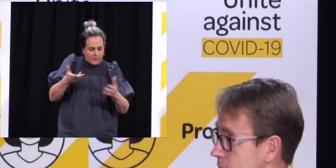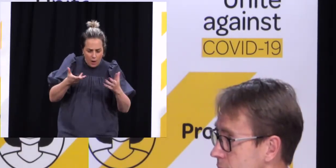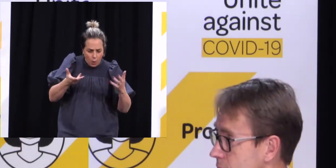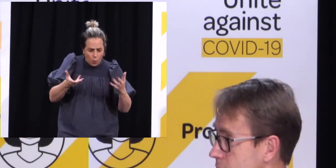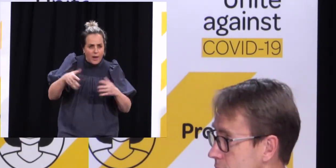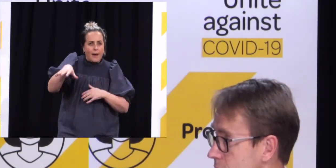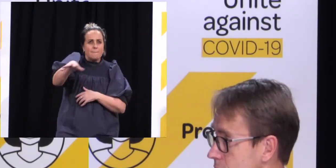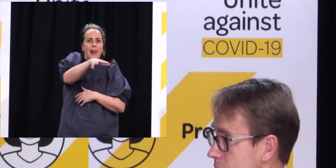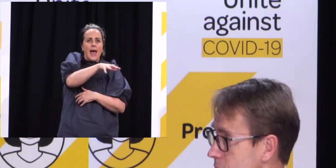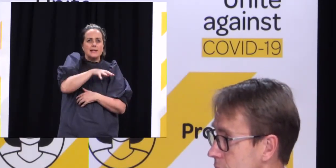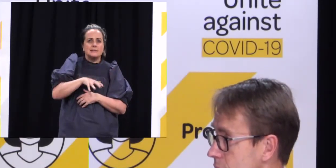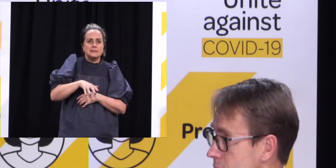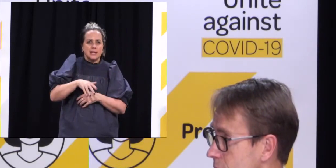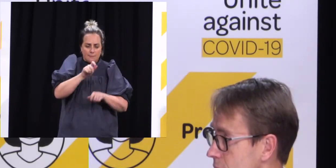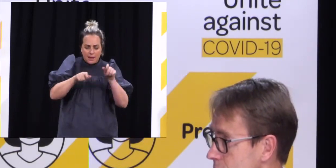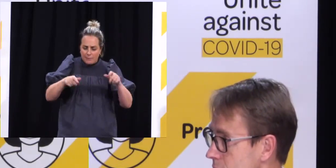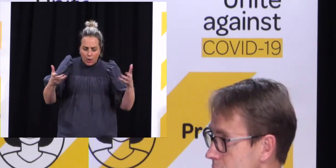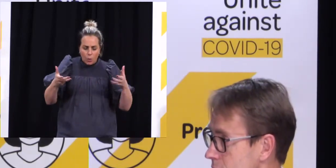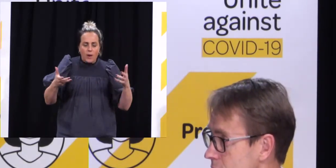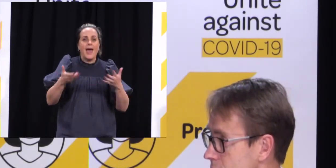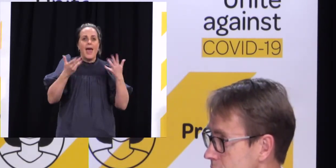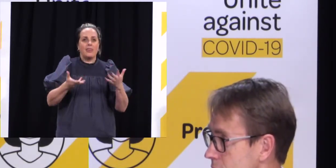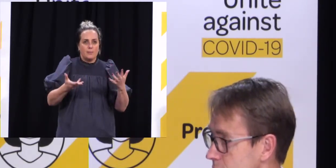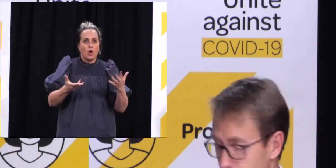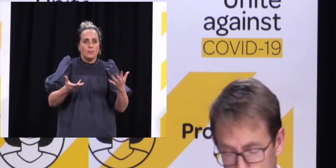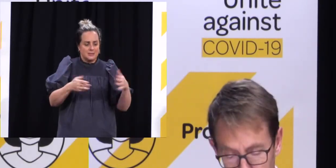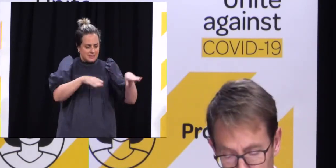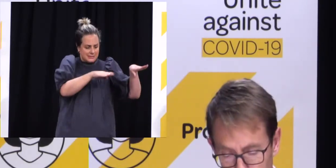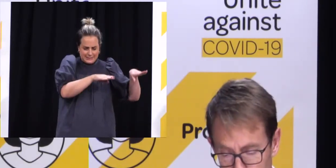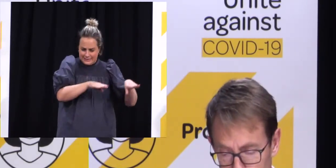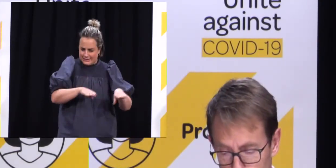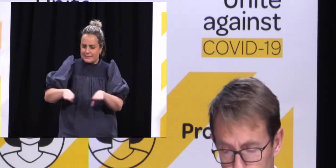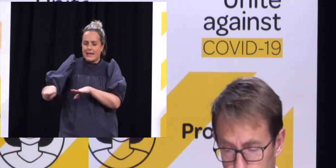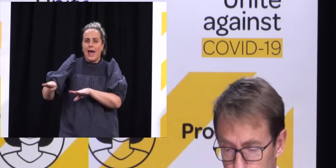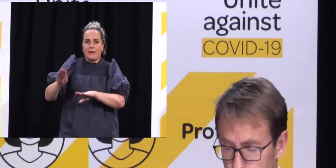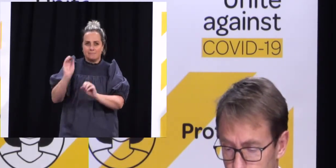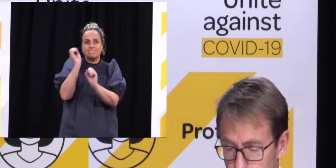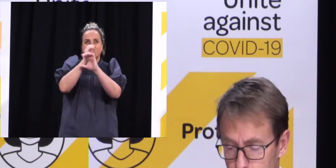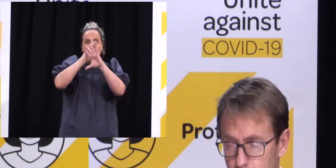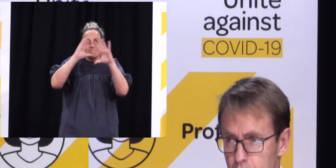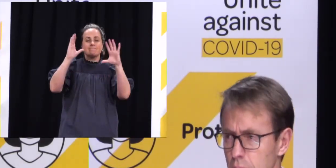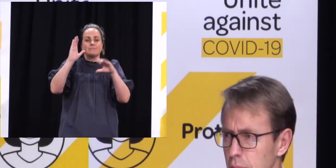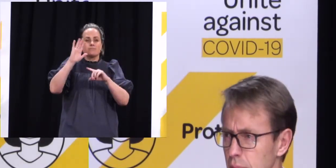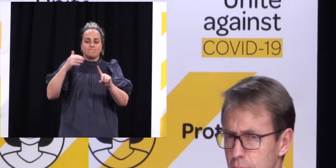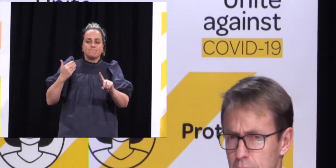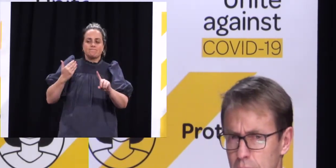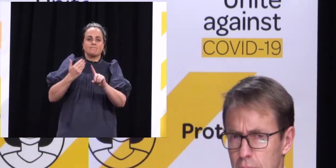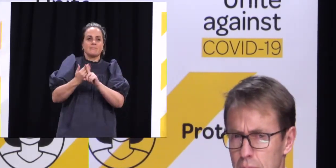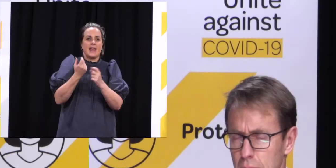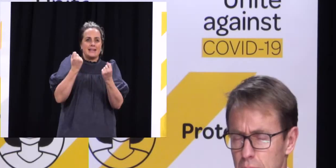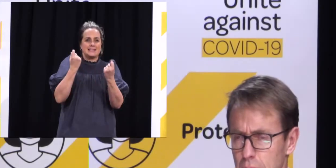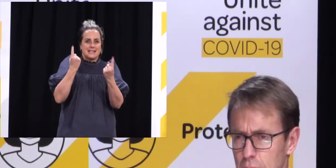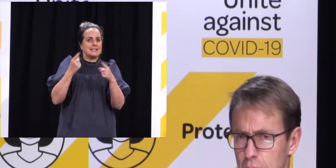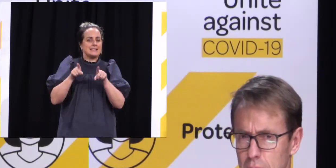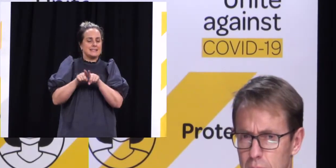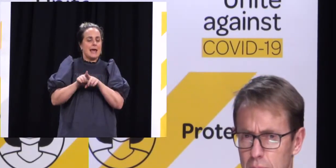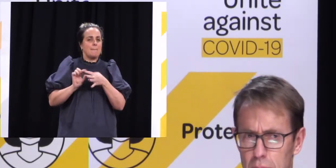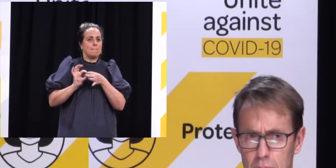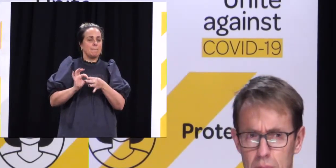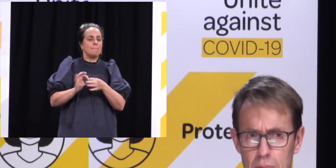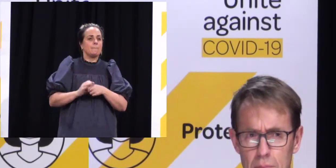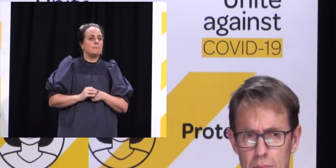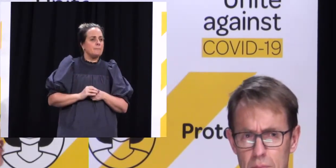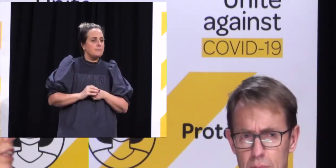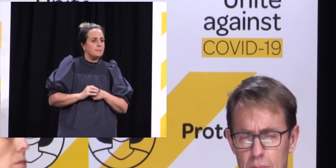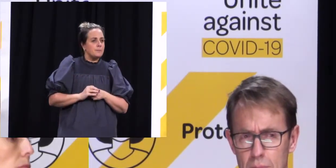the moment, they generally are telling us a similar story to what we're being able to build with the epidemiological links as well. Just based off of what we know, though, so